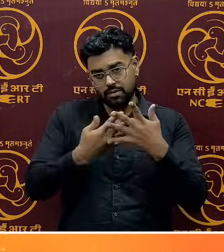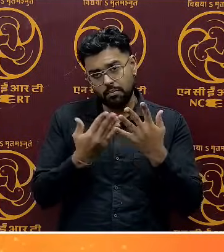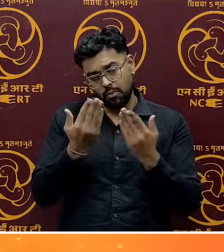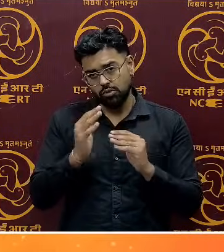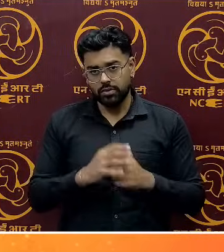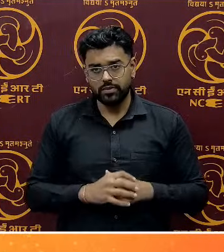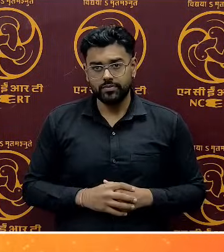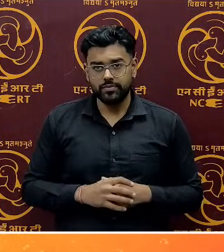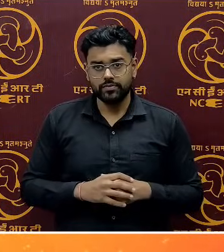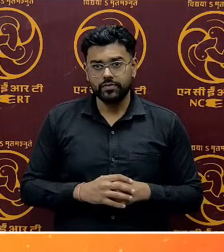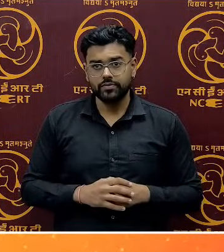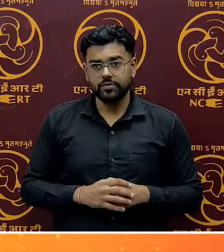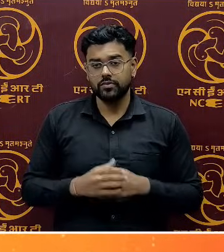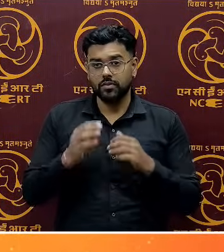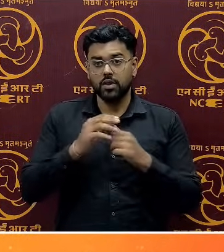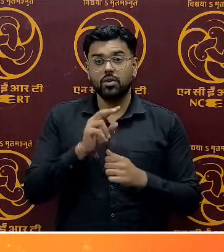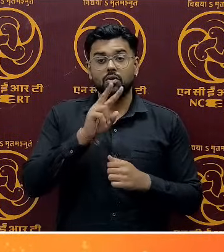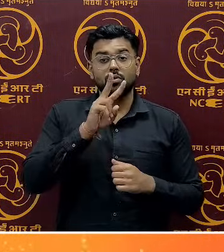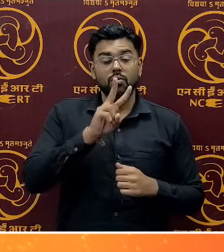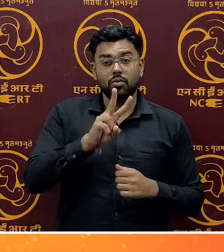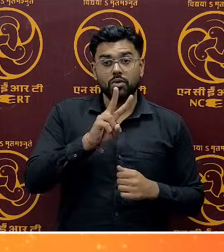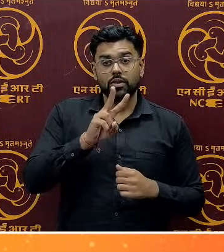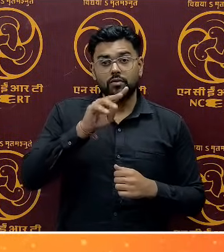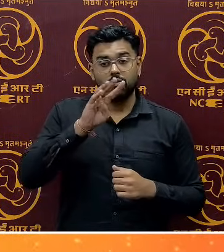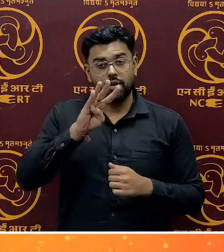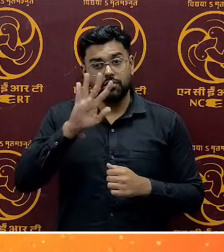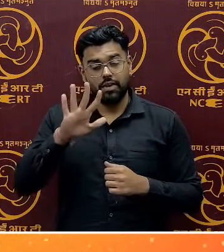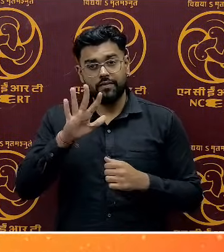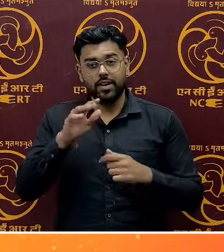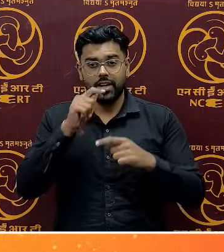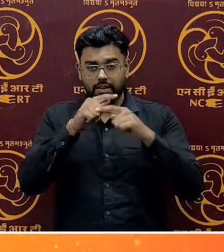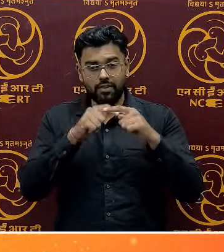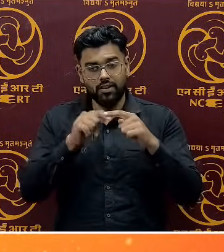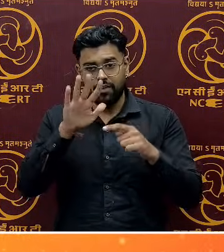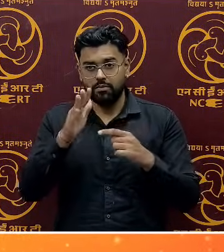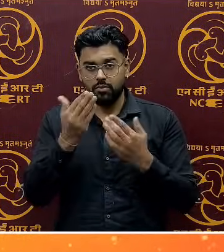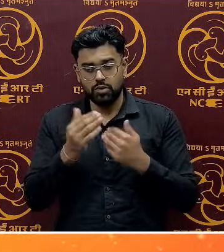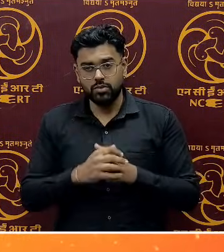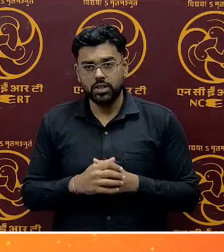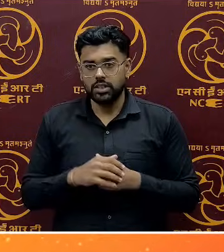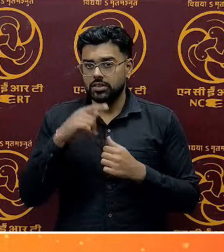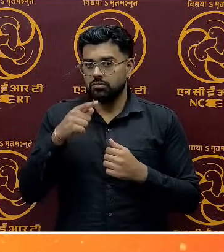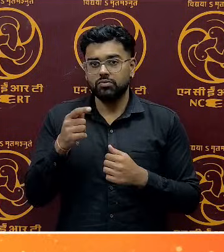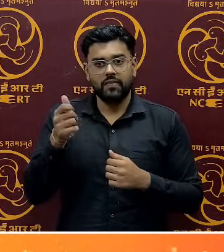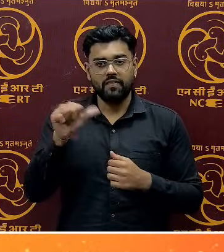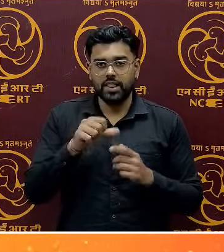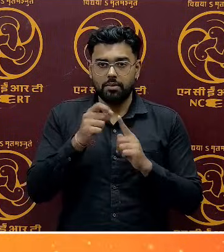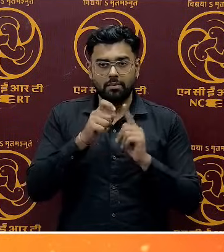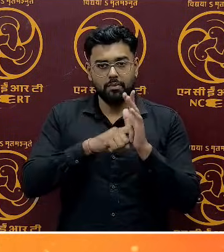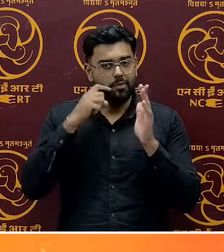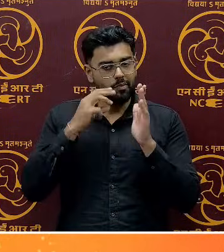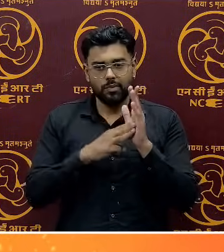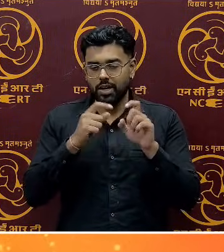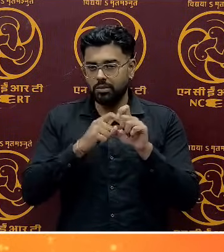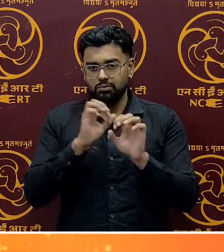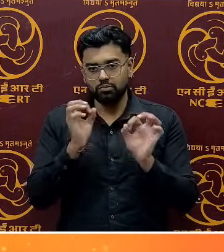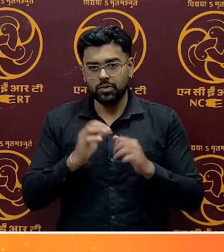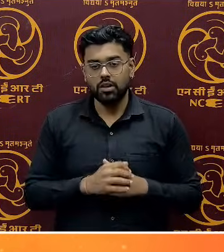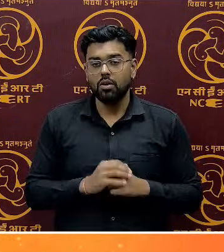possible. 245 is divisible by 5. So, obviously, this is not prime. Yes. What